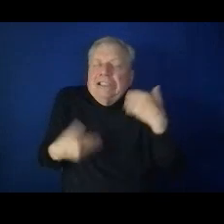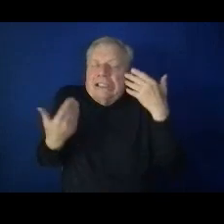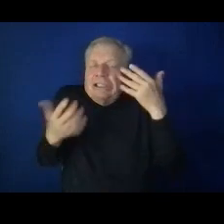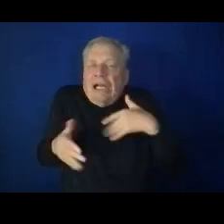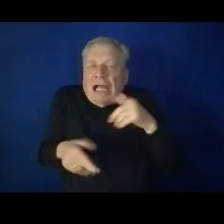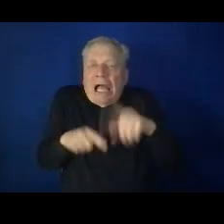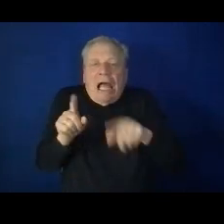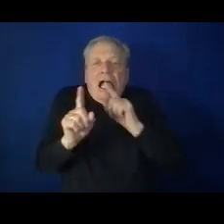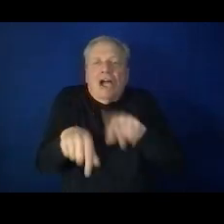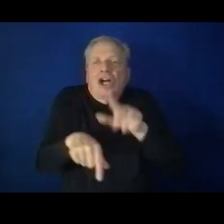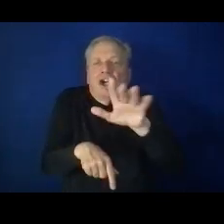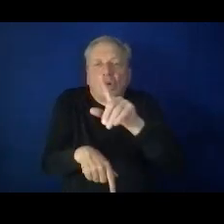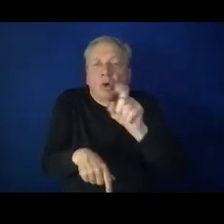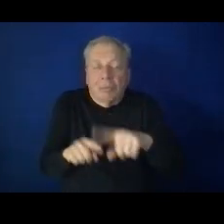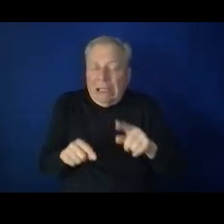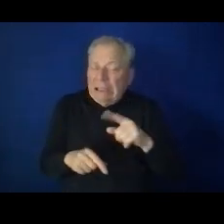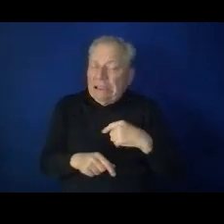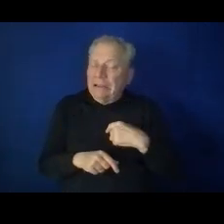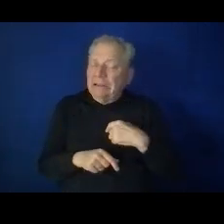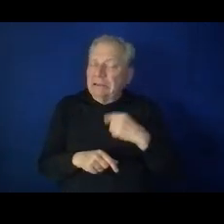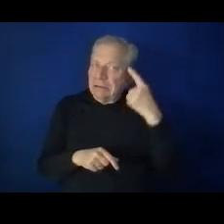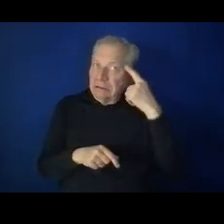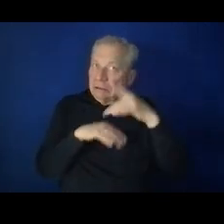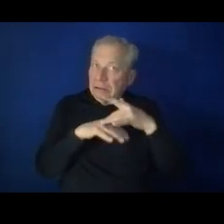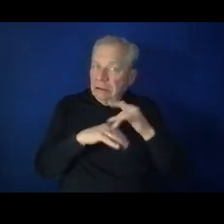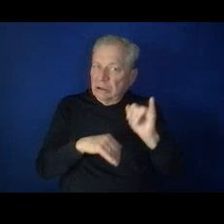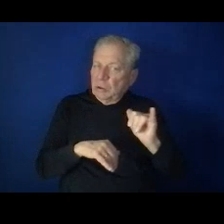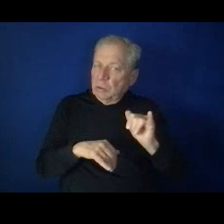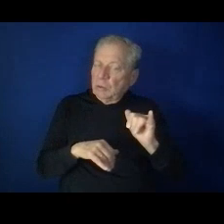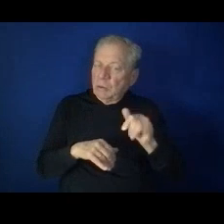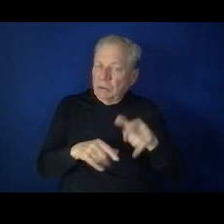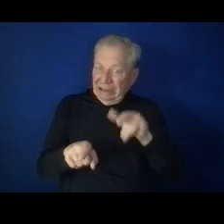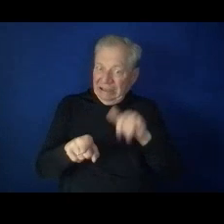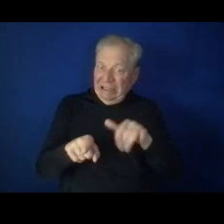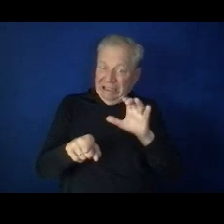But it would worry me, though, just the condition of that bridge